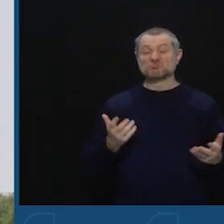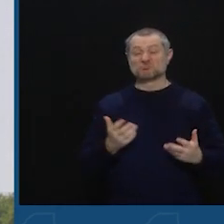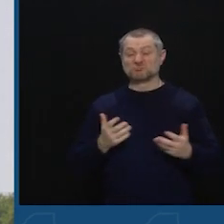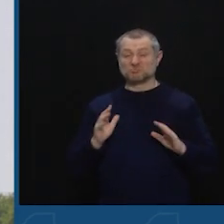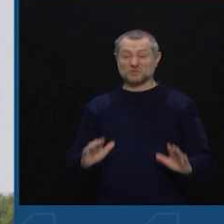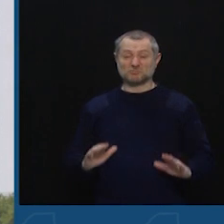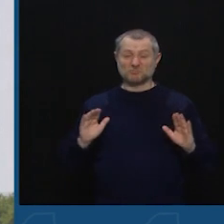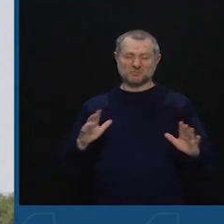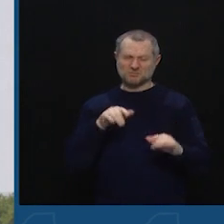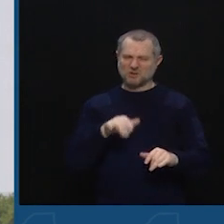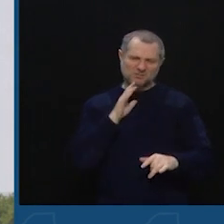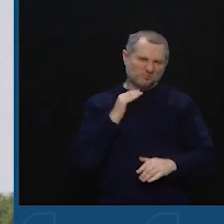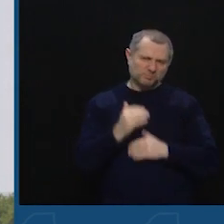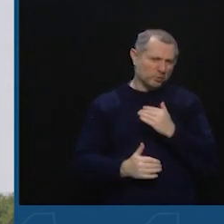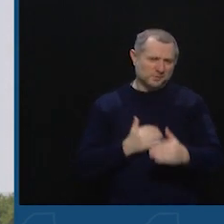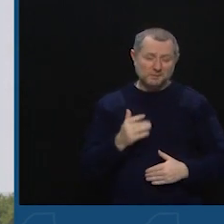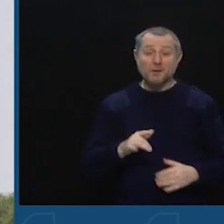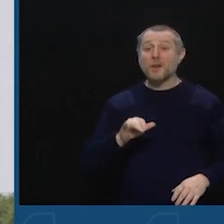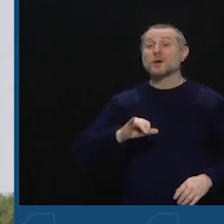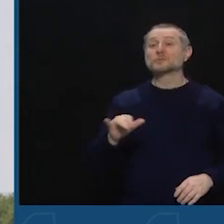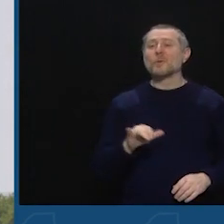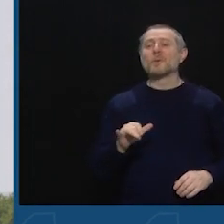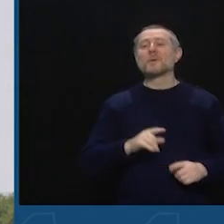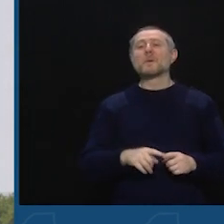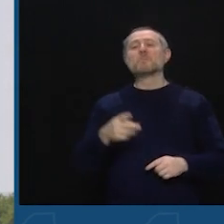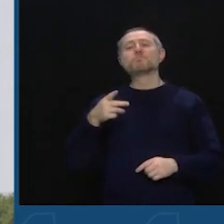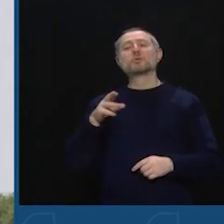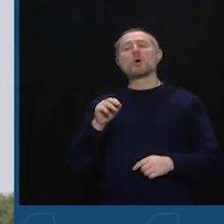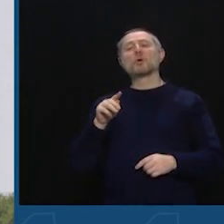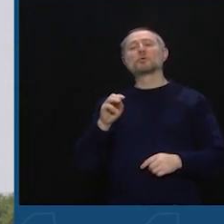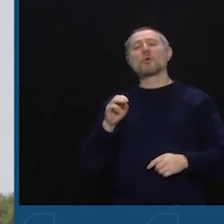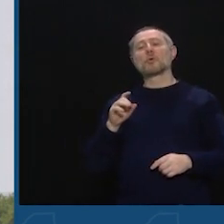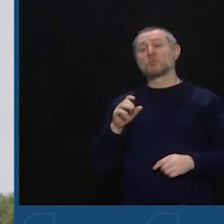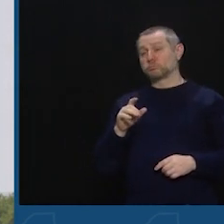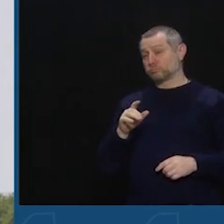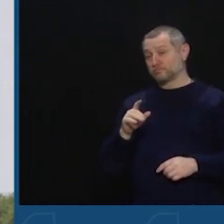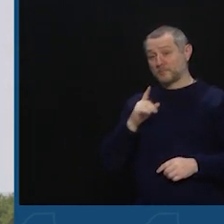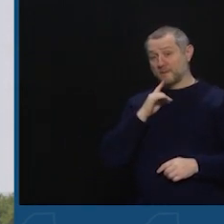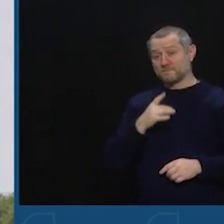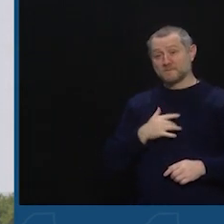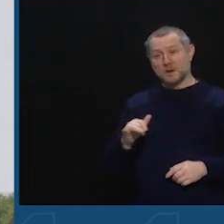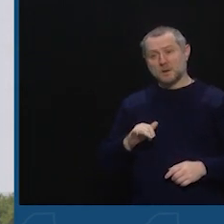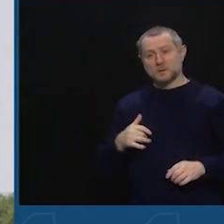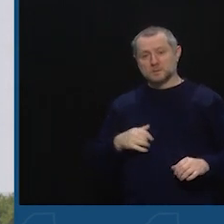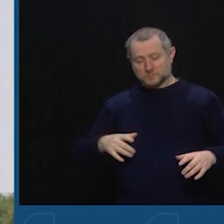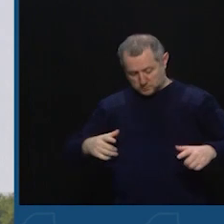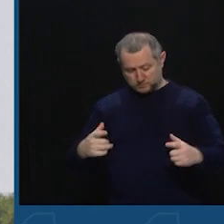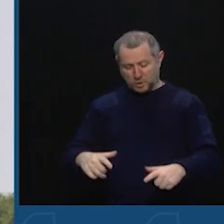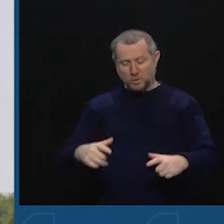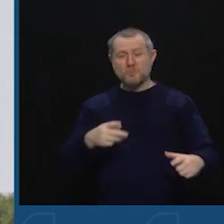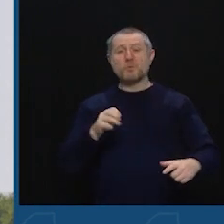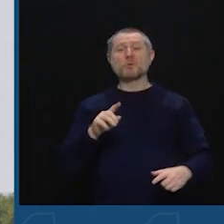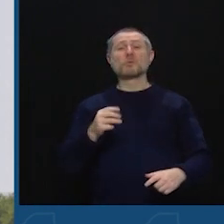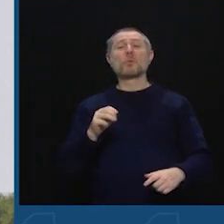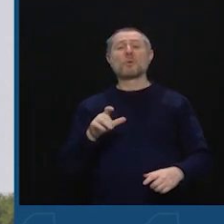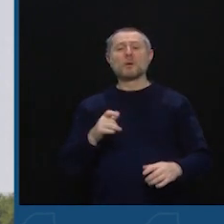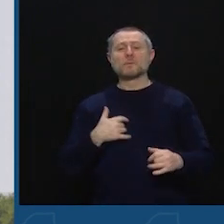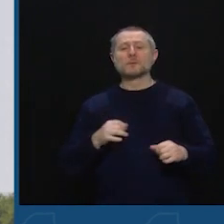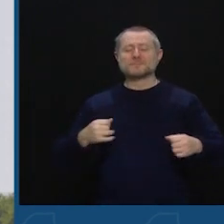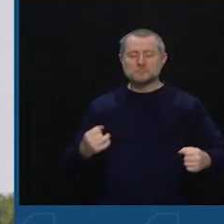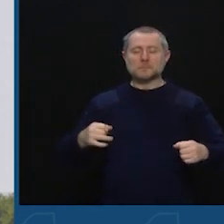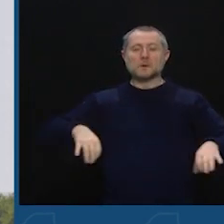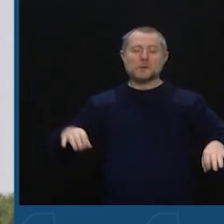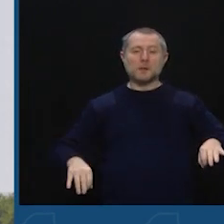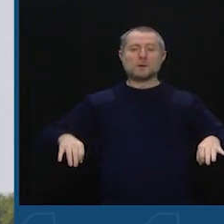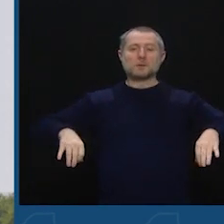I'm also coming after potholes. Before I call, I have to tell you, I have met every single pothole in the state of New York personally. I feel it. So $1